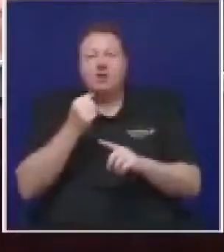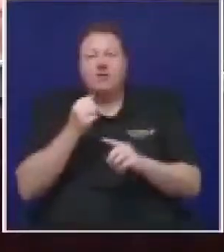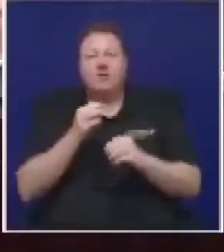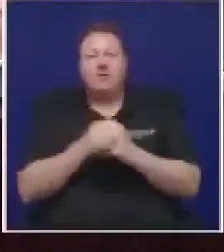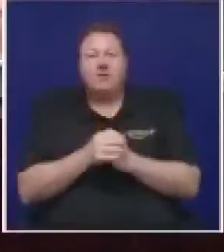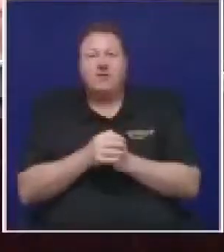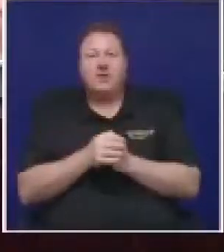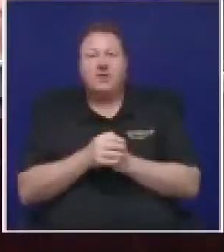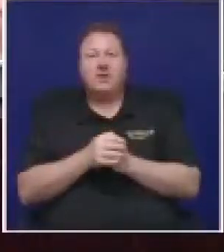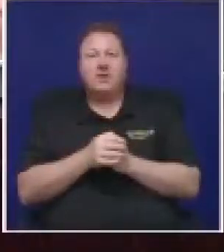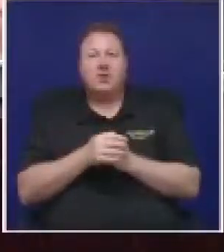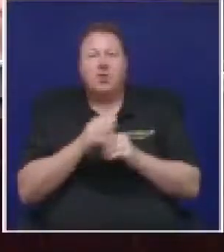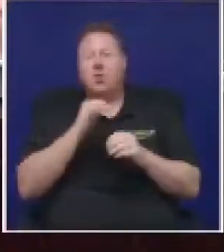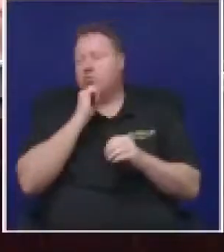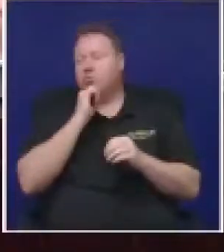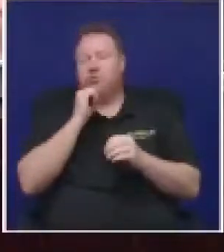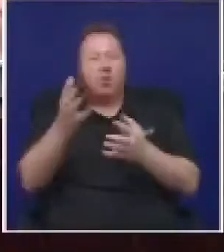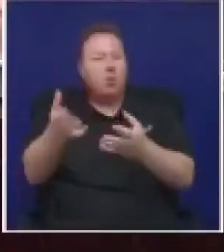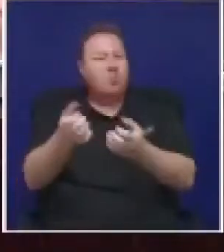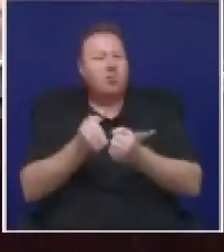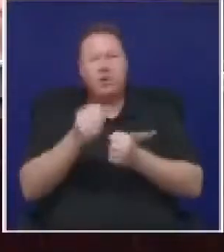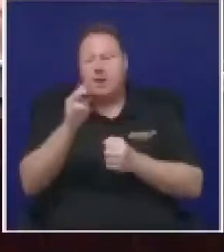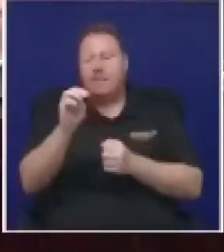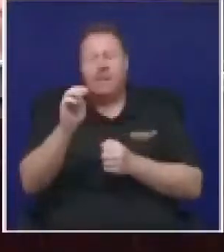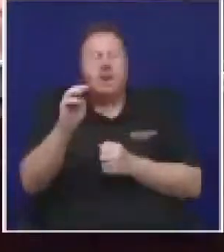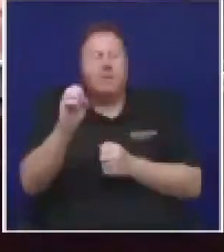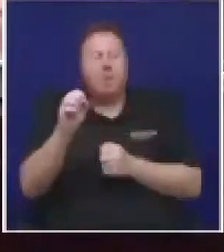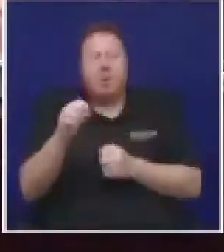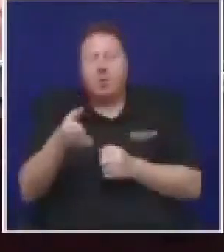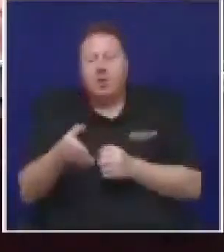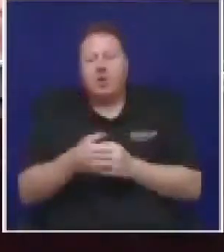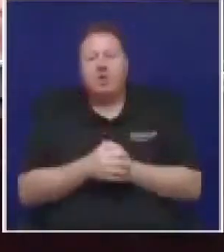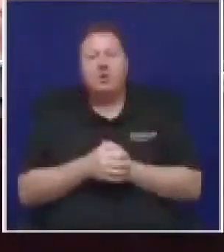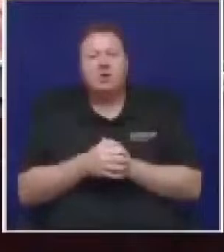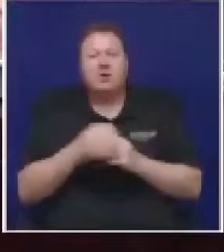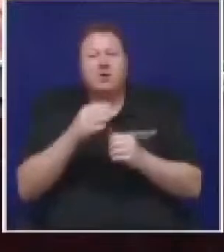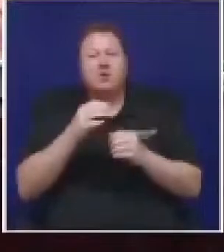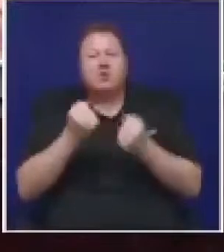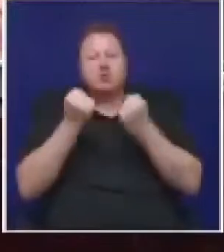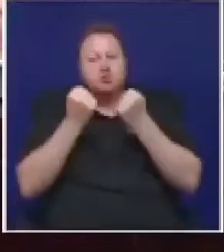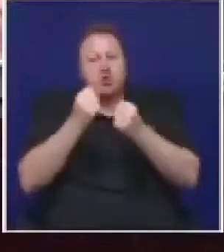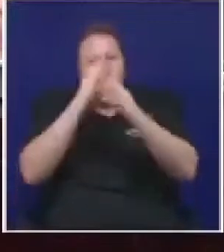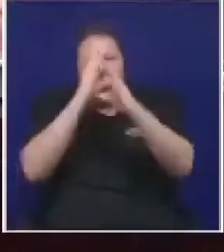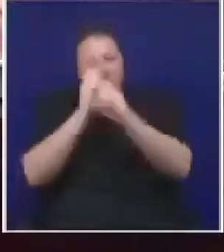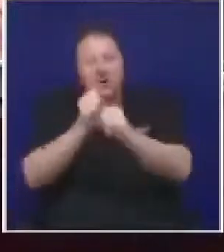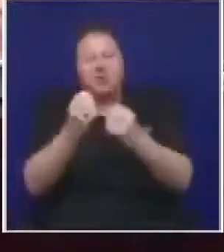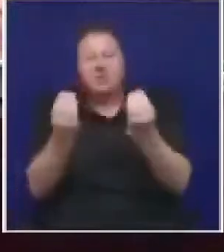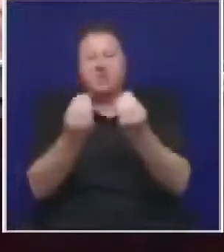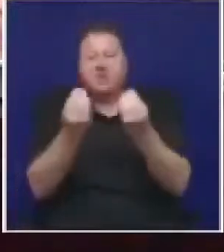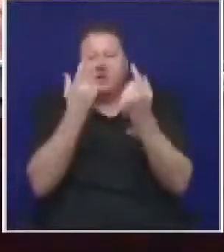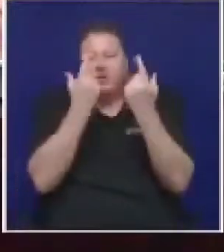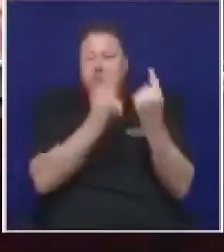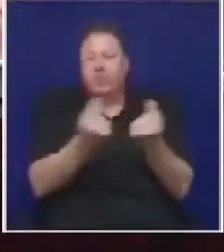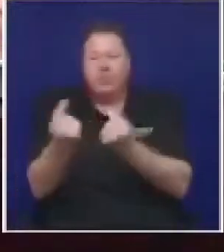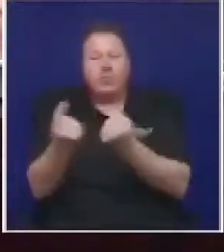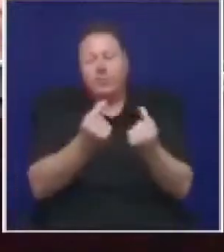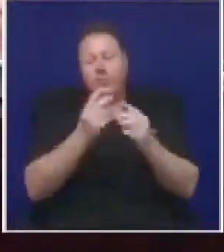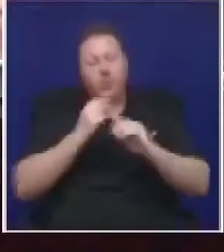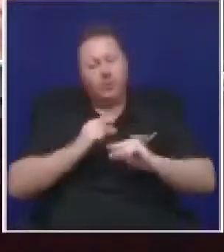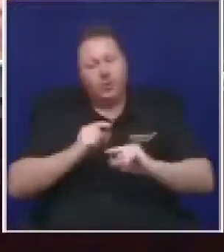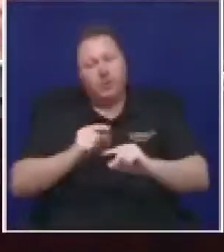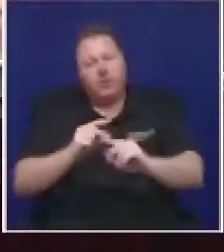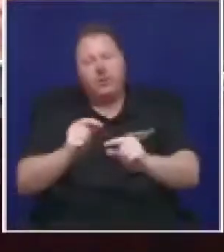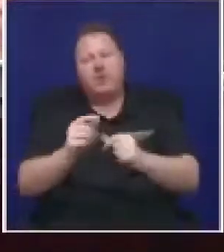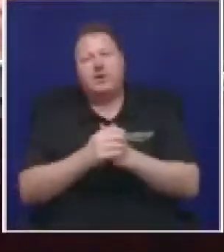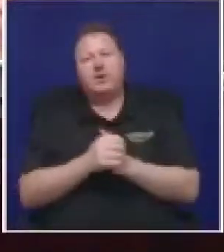Otherwise, don't bring your memo here. So there is a very strong focus to get things done and done them faster.